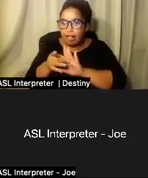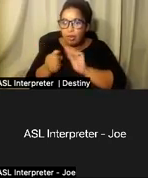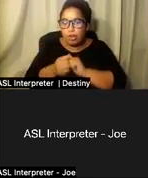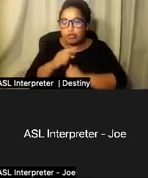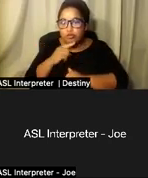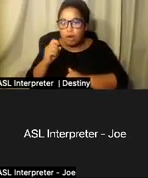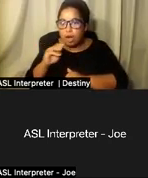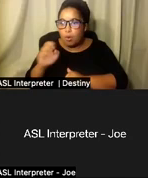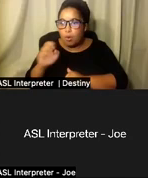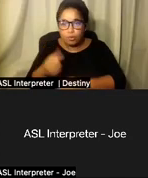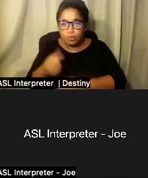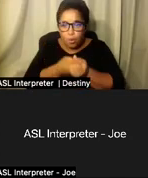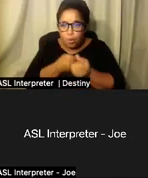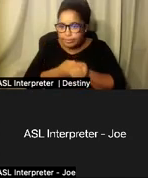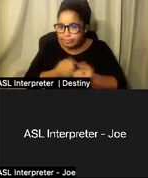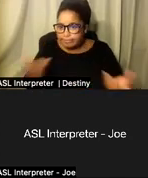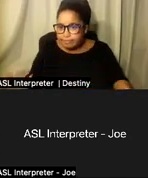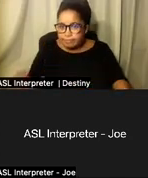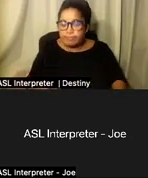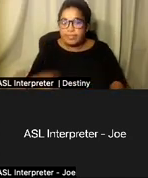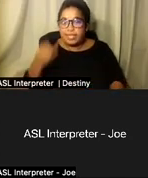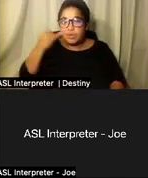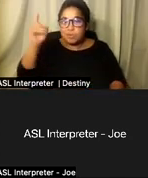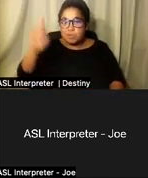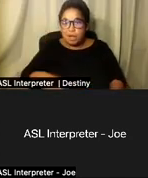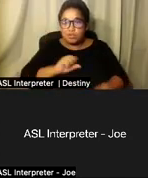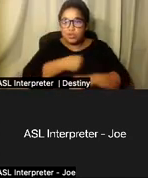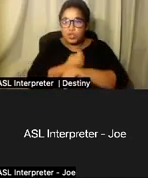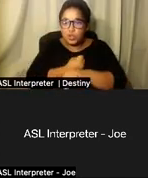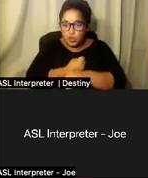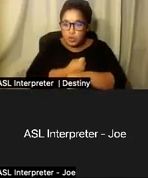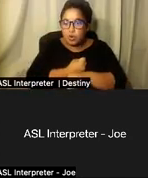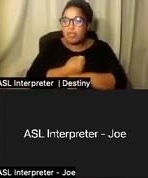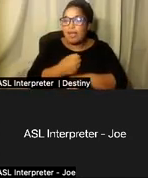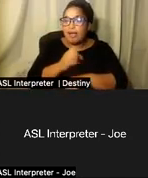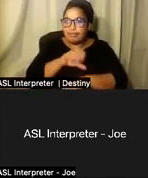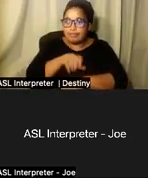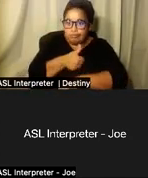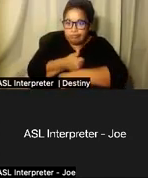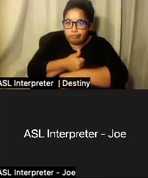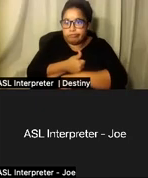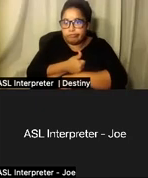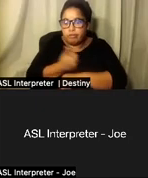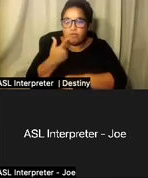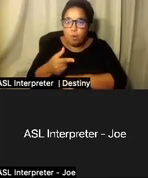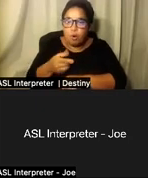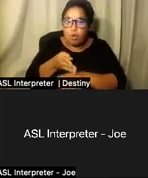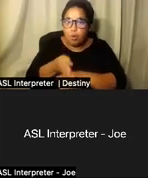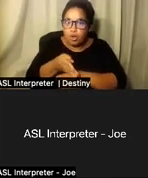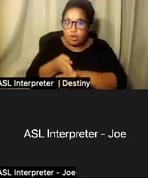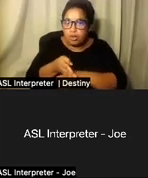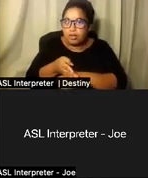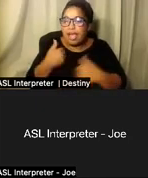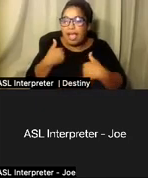weight. If you must secure the fastener to unfinished wood, these fasteners come with